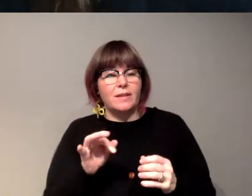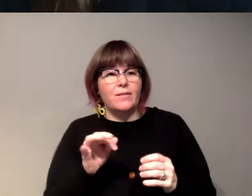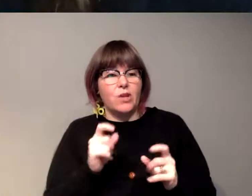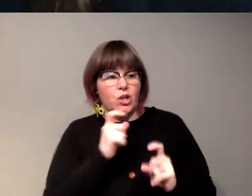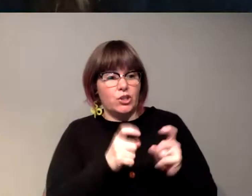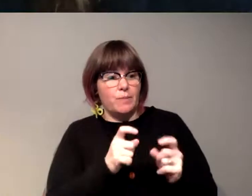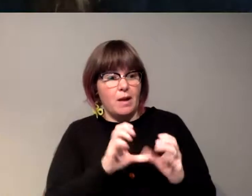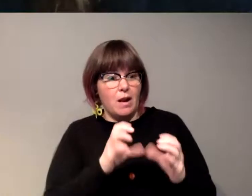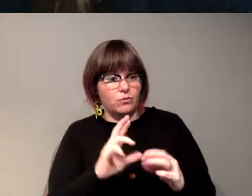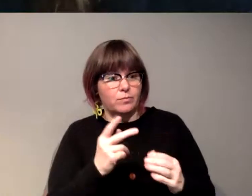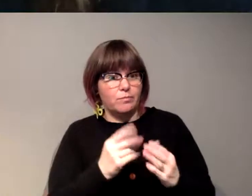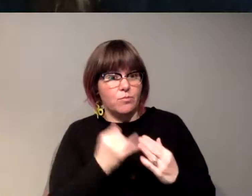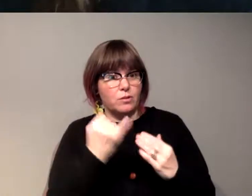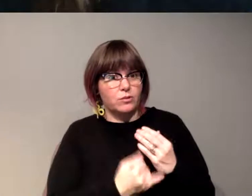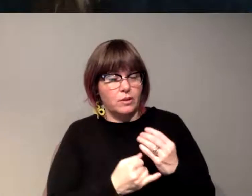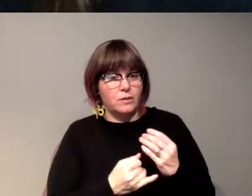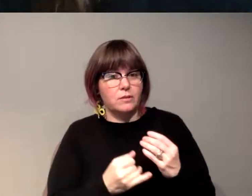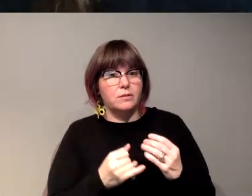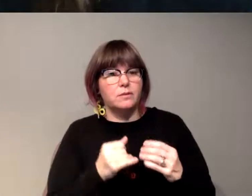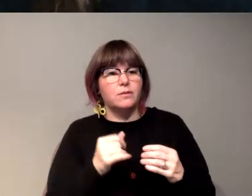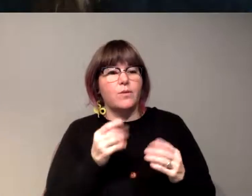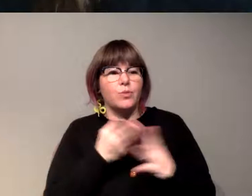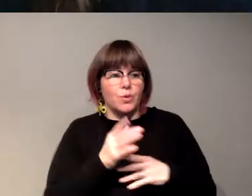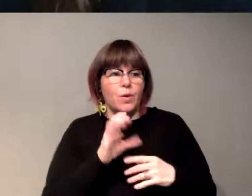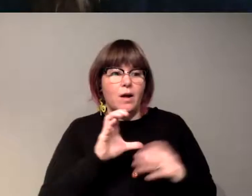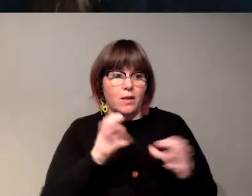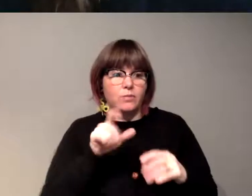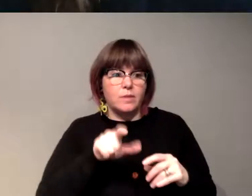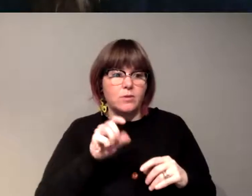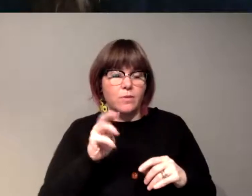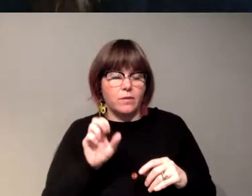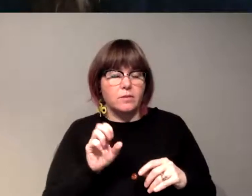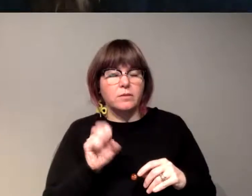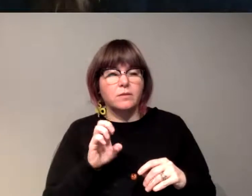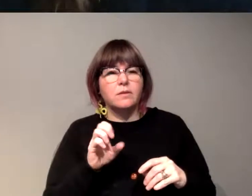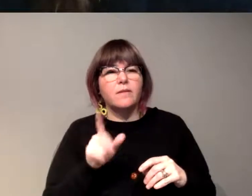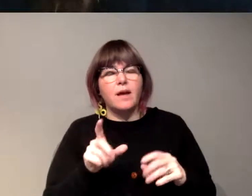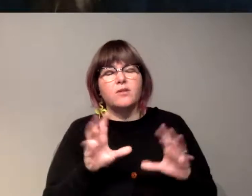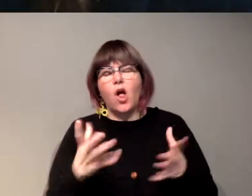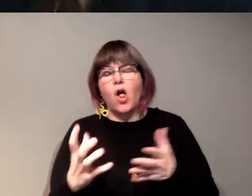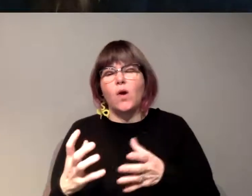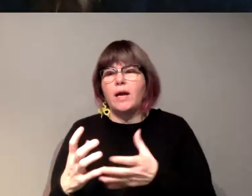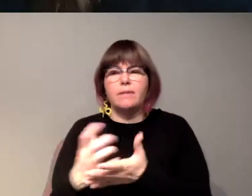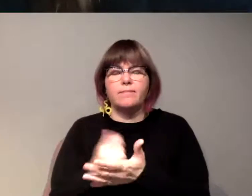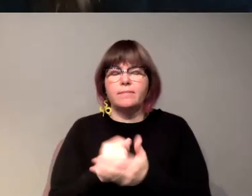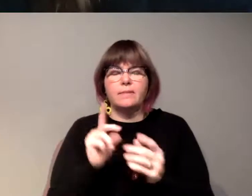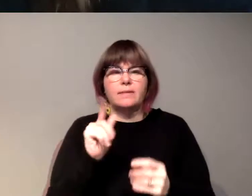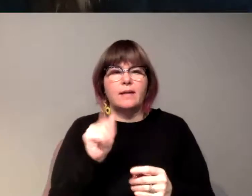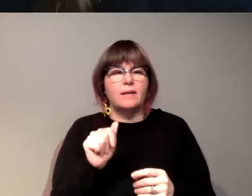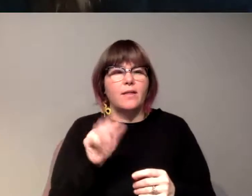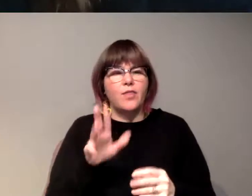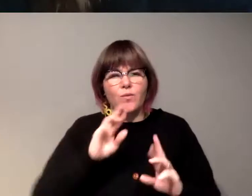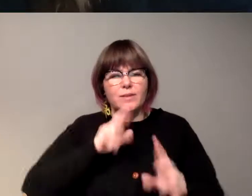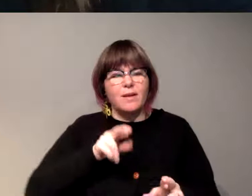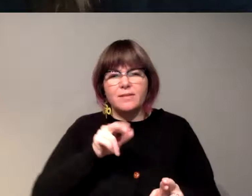classroom project, that through the classroom.zooniverse page, that's coming from a curated set of data. So their responses aren't actually